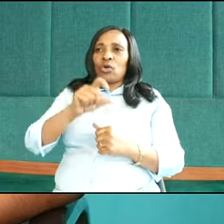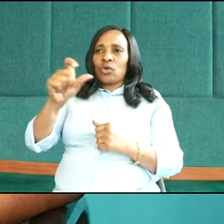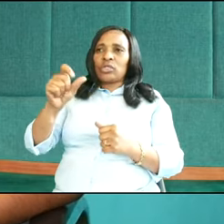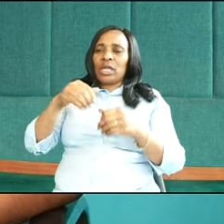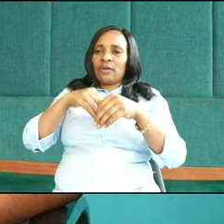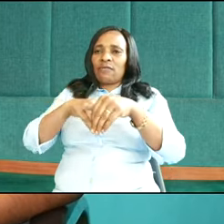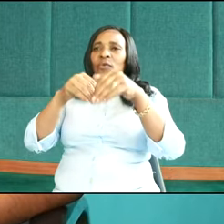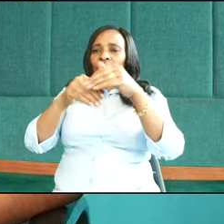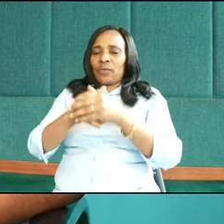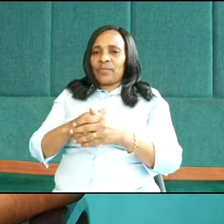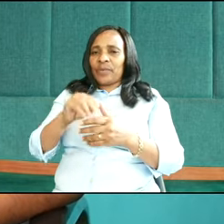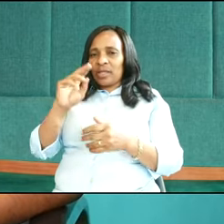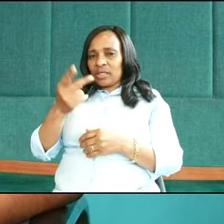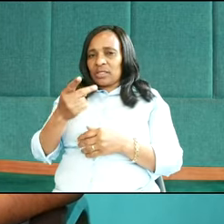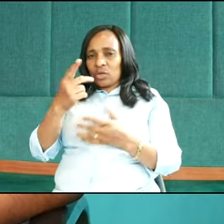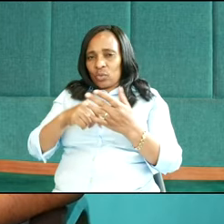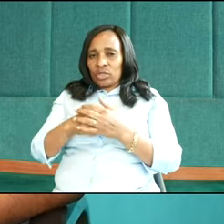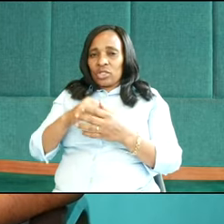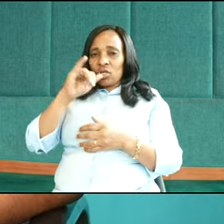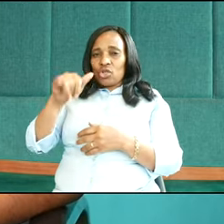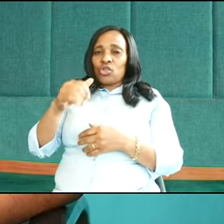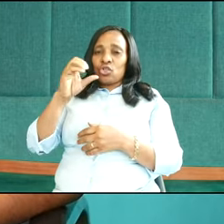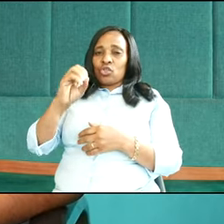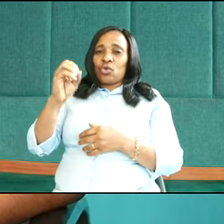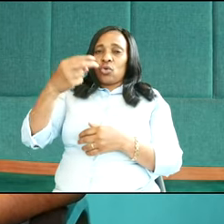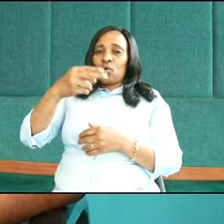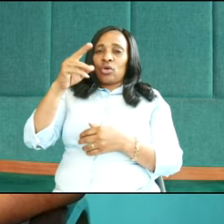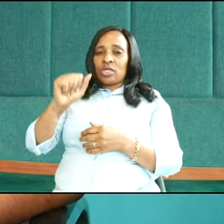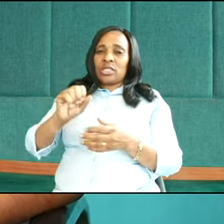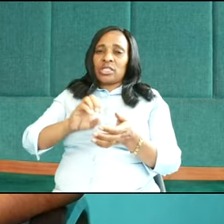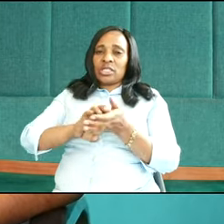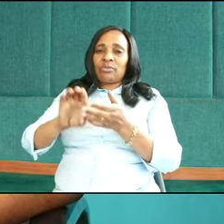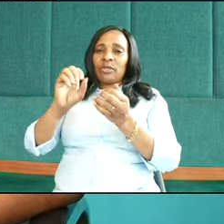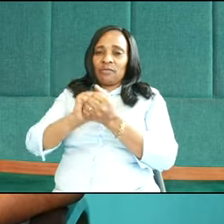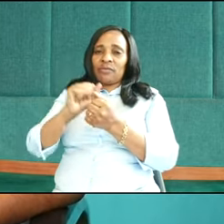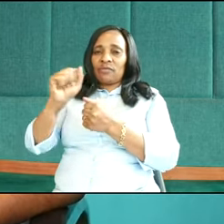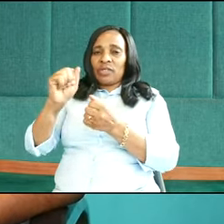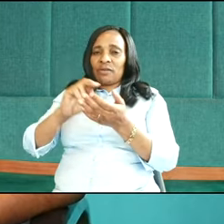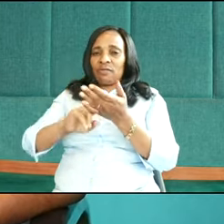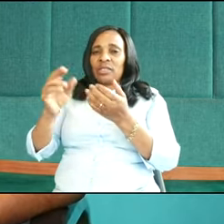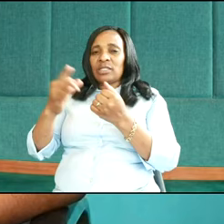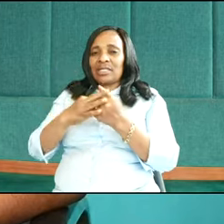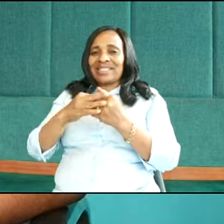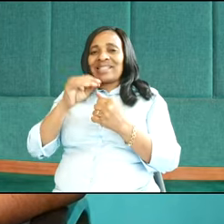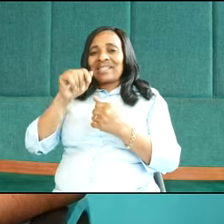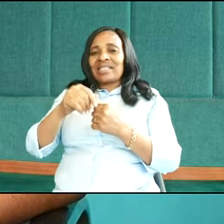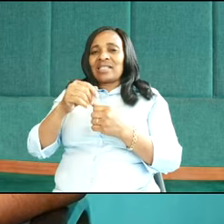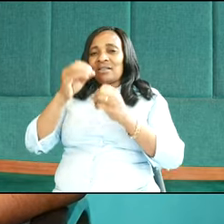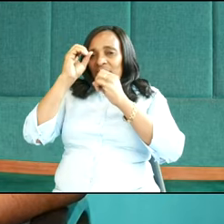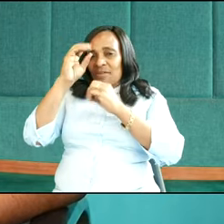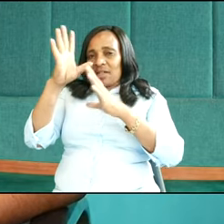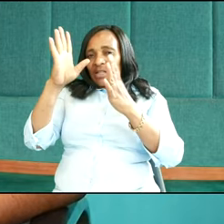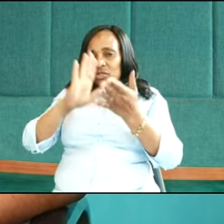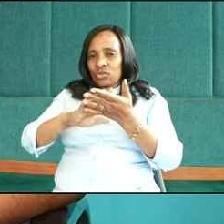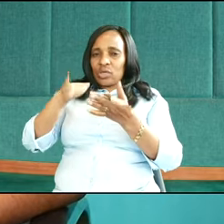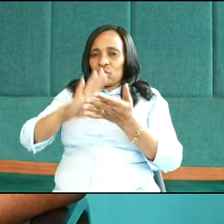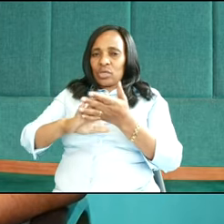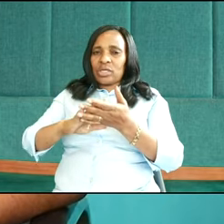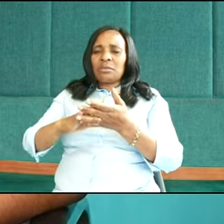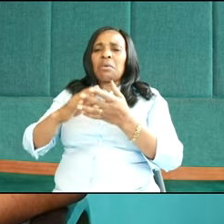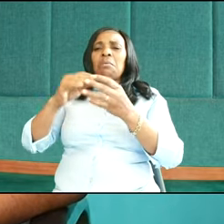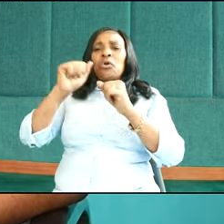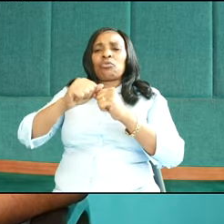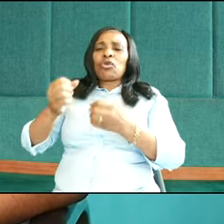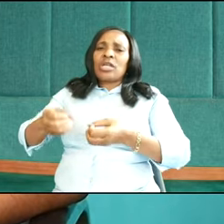Mm-hmm. The second is from John chapter 15, verse 8. Mm-hmm. This is to my Father's glory, mm-hmm. that you bear much